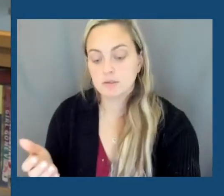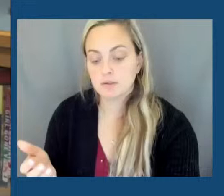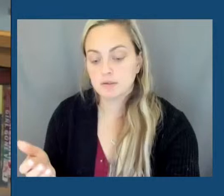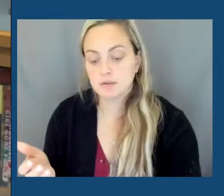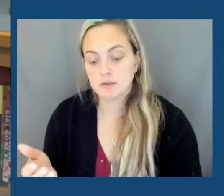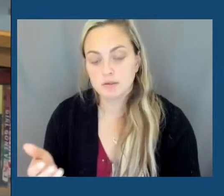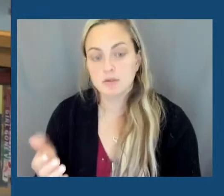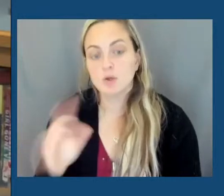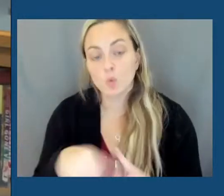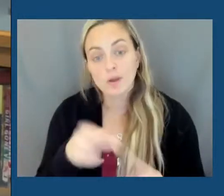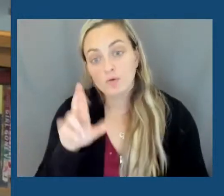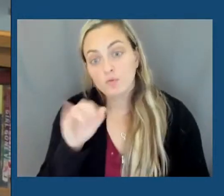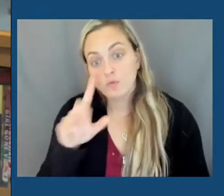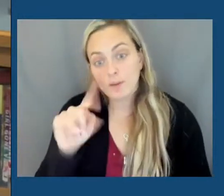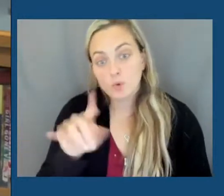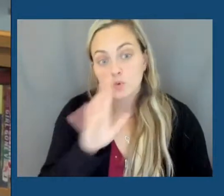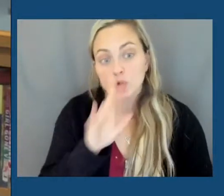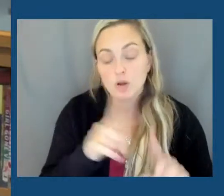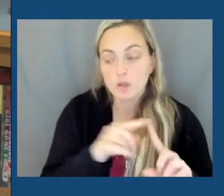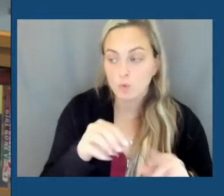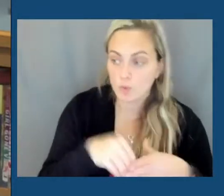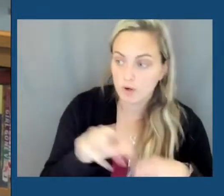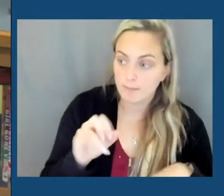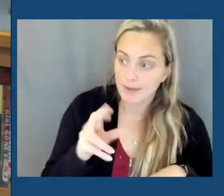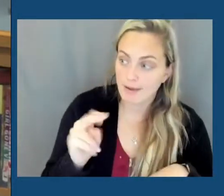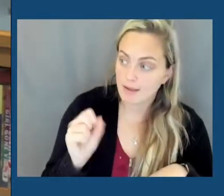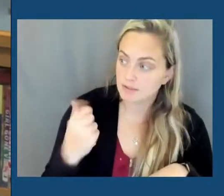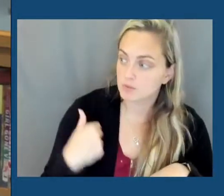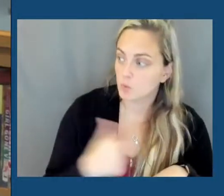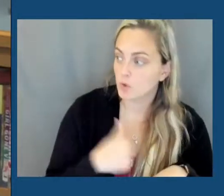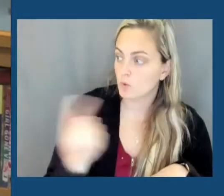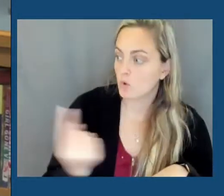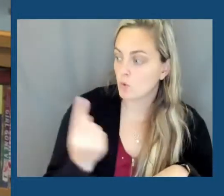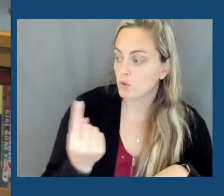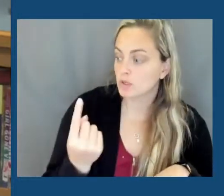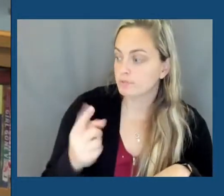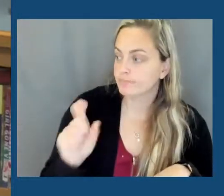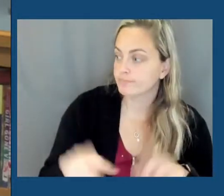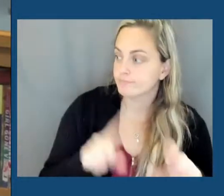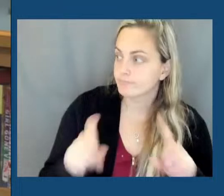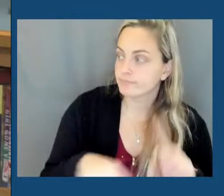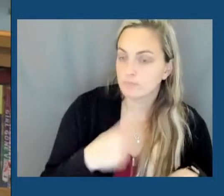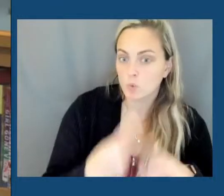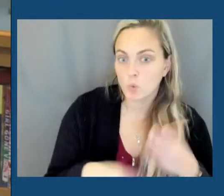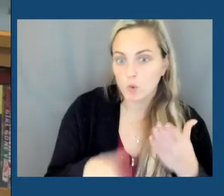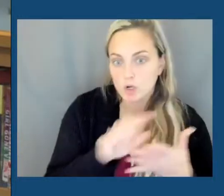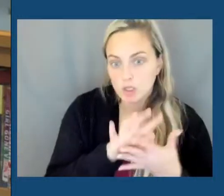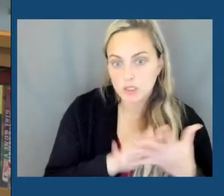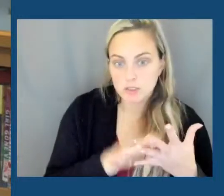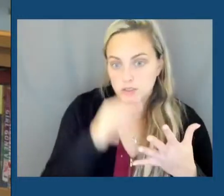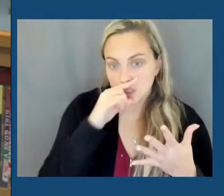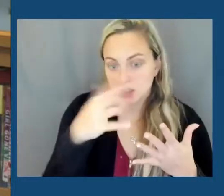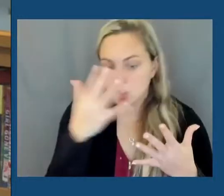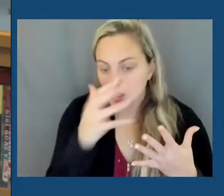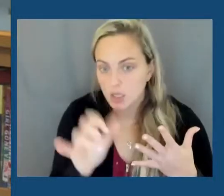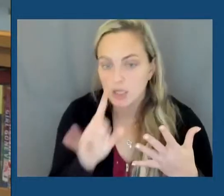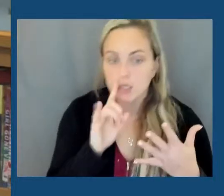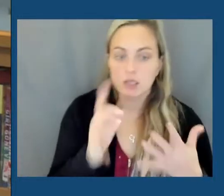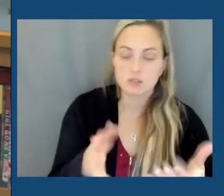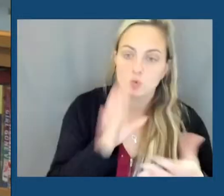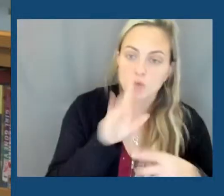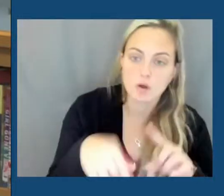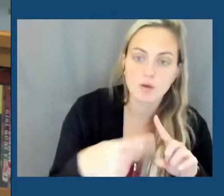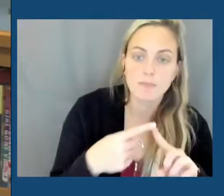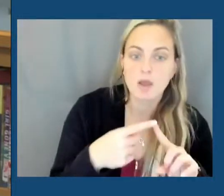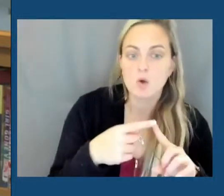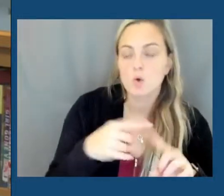was talking when we were in Manassas, we always kind of ask the questions, you know, what are these kids looking like? Because they're always going to talk about salaries,